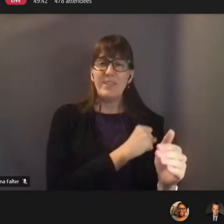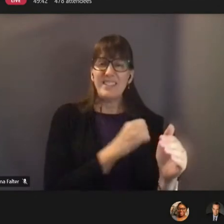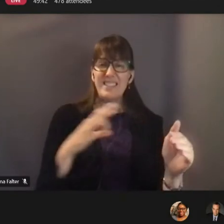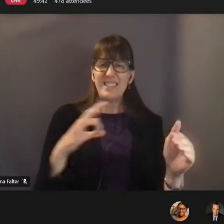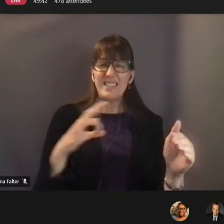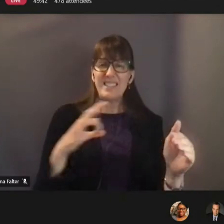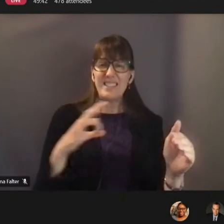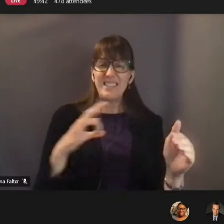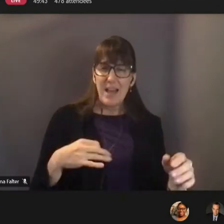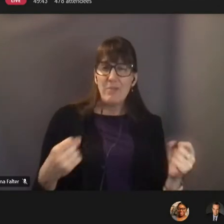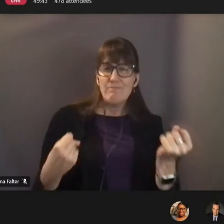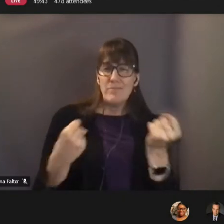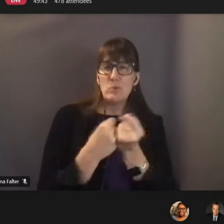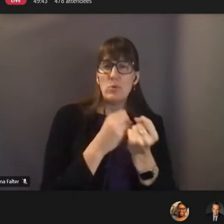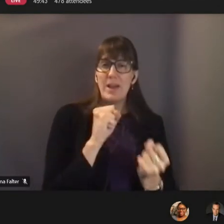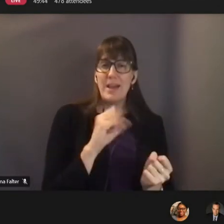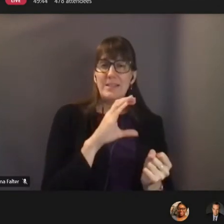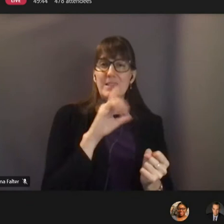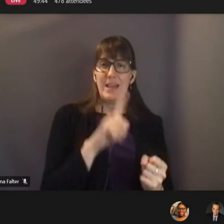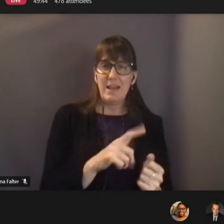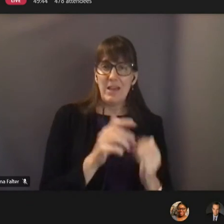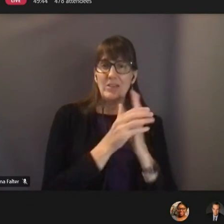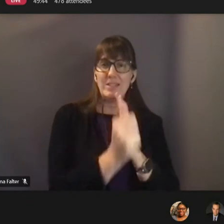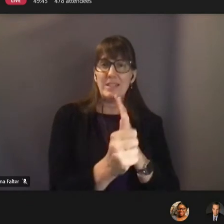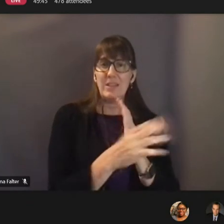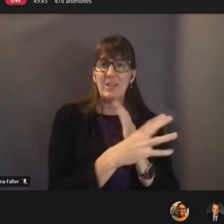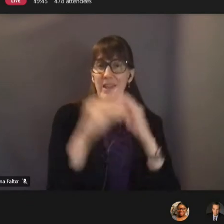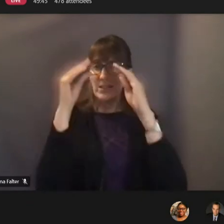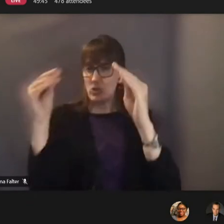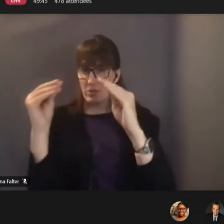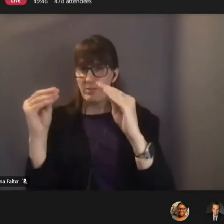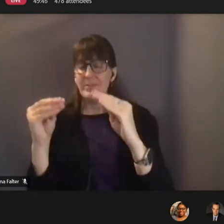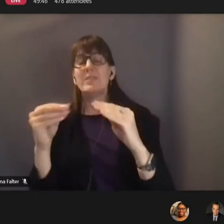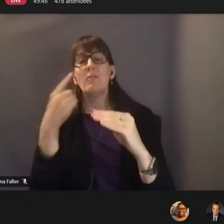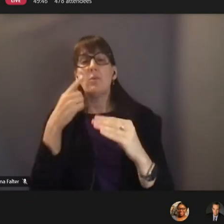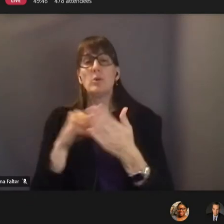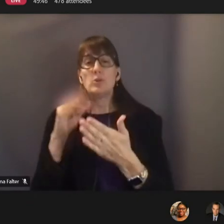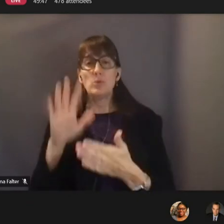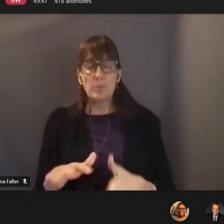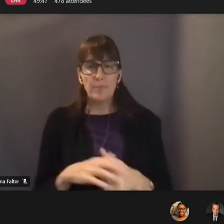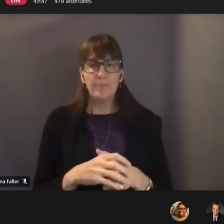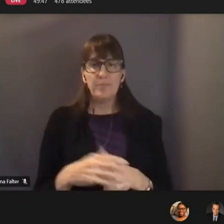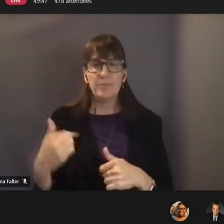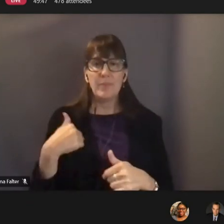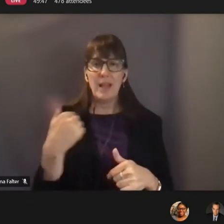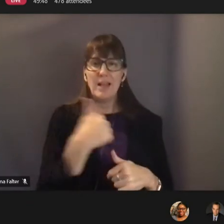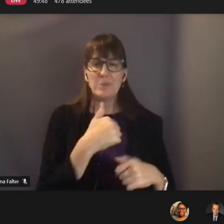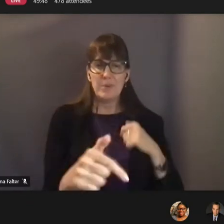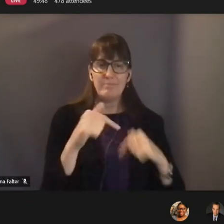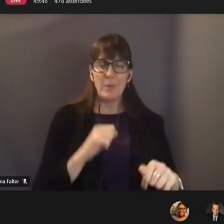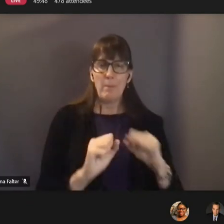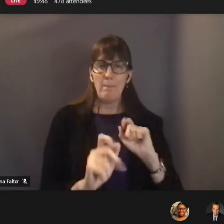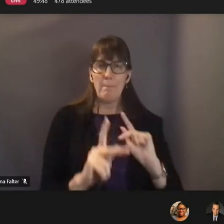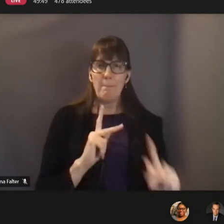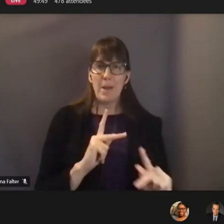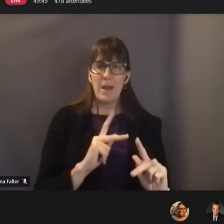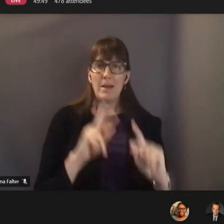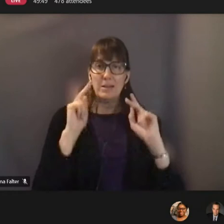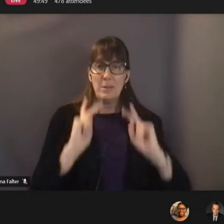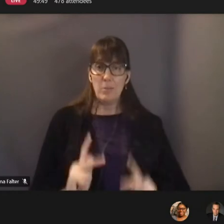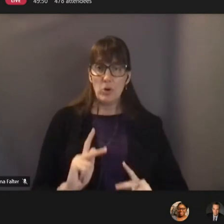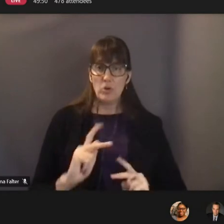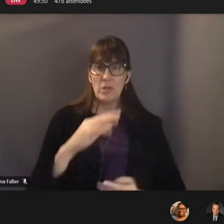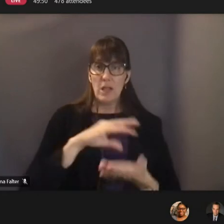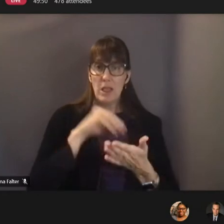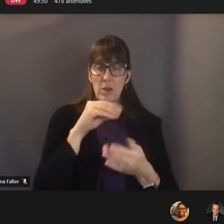as instruction of SEL skills for students. As we return to in-person learning, students will receive the skill